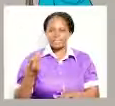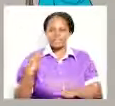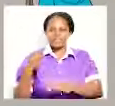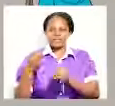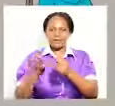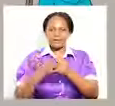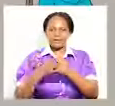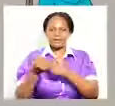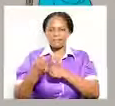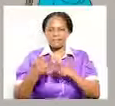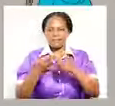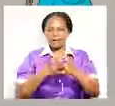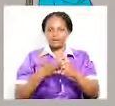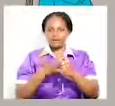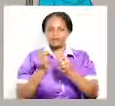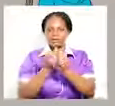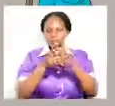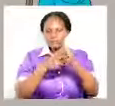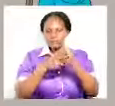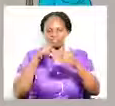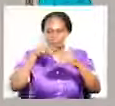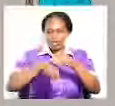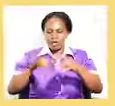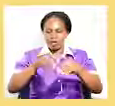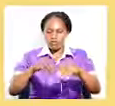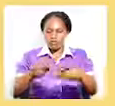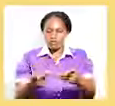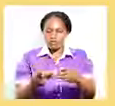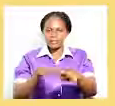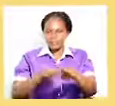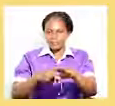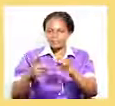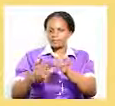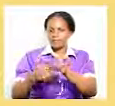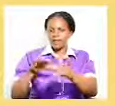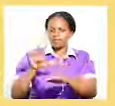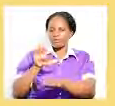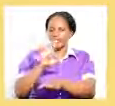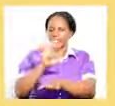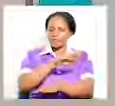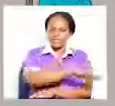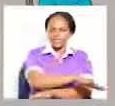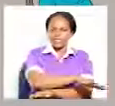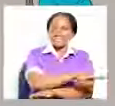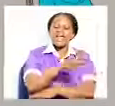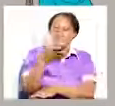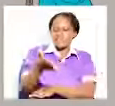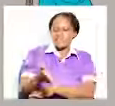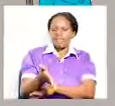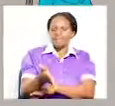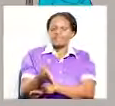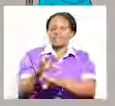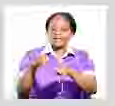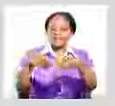On 8th August 2017, visit your polling station between 6 a.m. and 5 p.m. At the